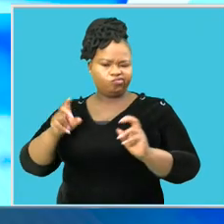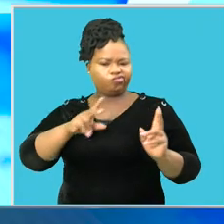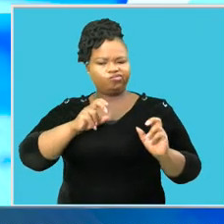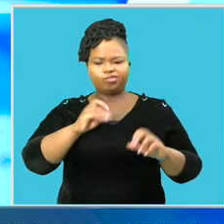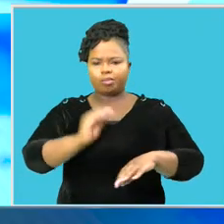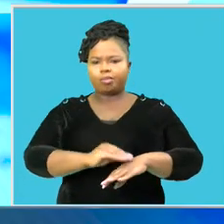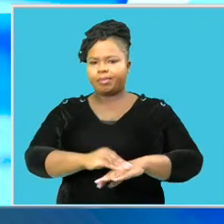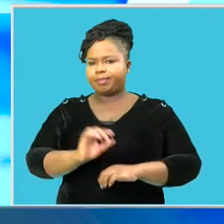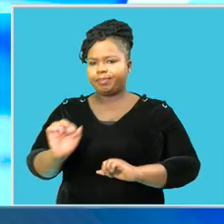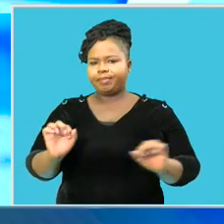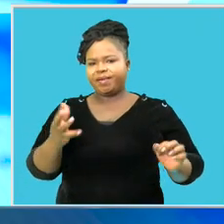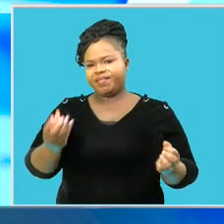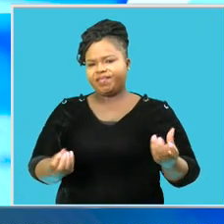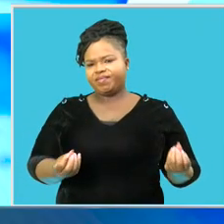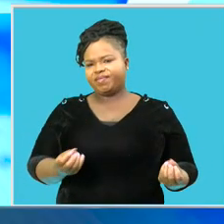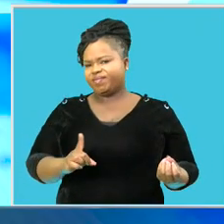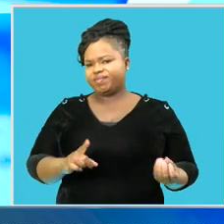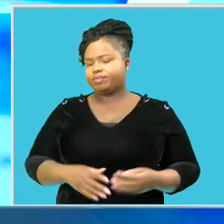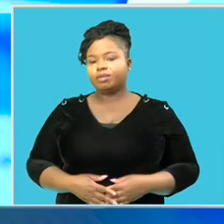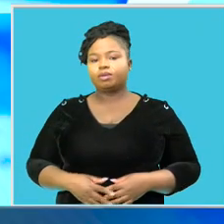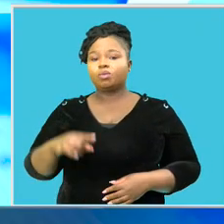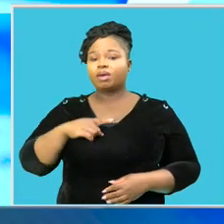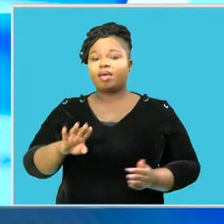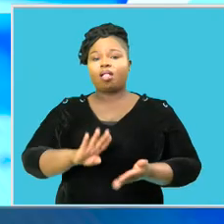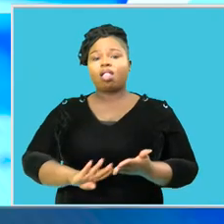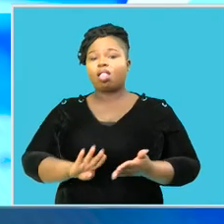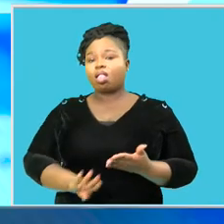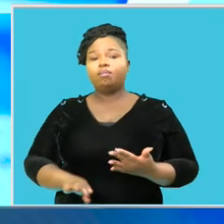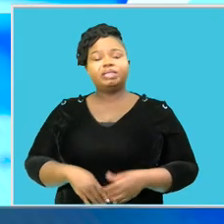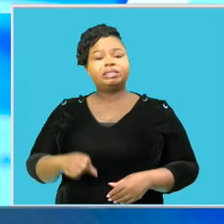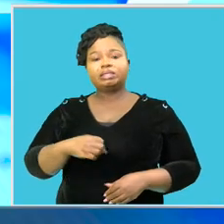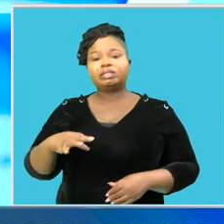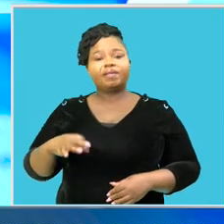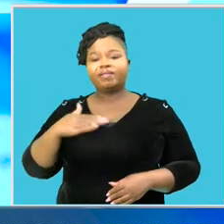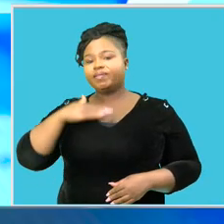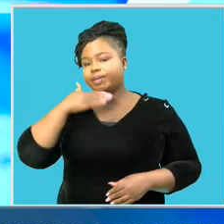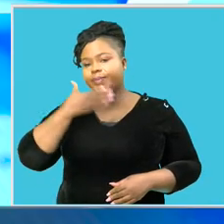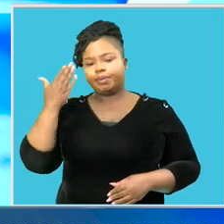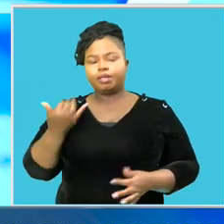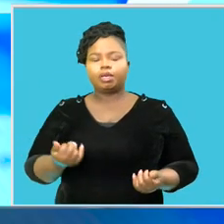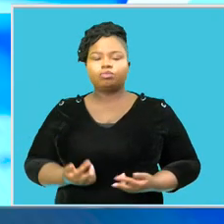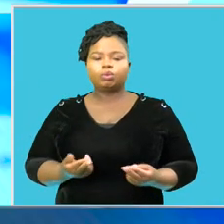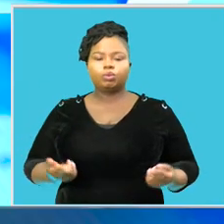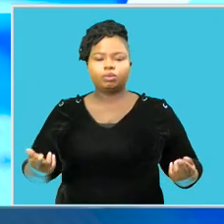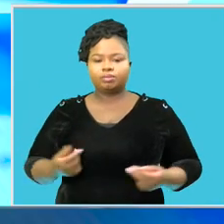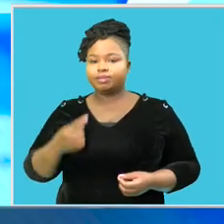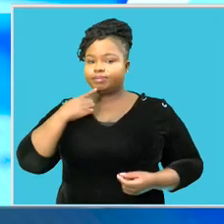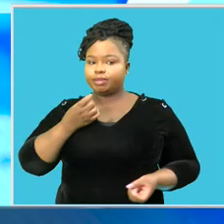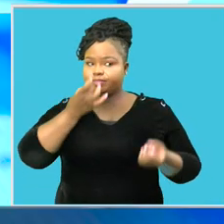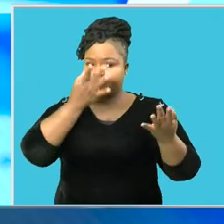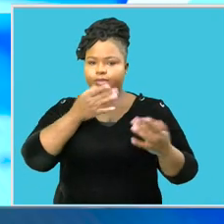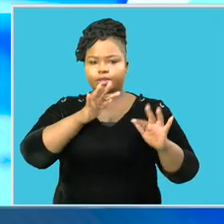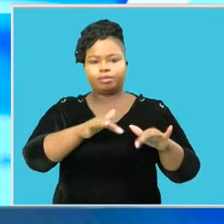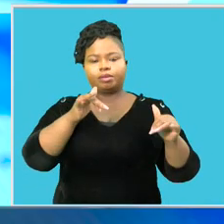Ezinye zezinkinga ezibikiwe esihlanganisa ukushoda kwabasebenzi nezinsiza kusebenza. UGhana uthi uzokwethula lezi zinkinga ePhalamende